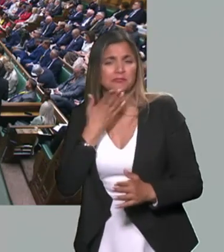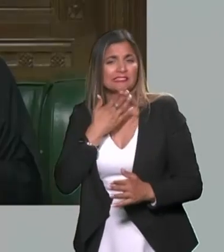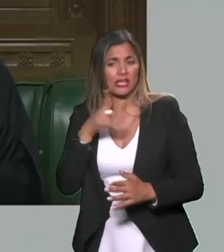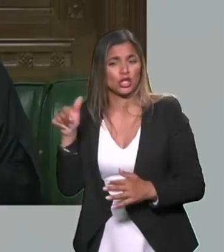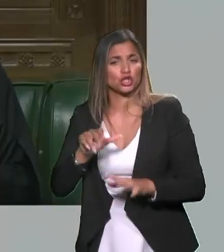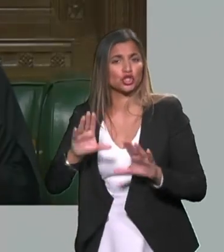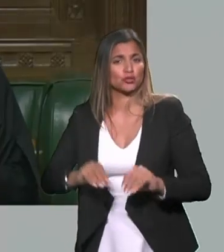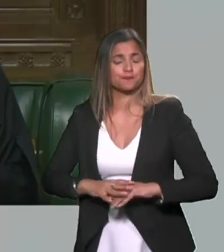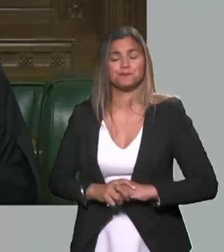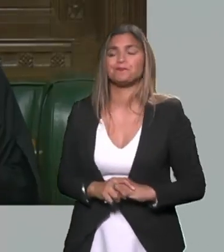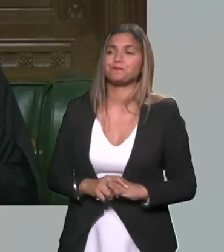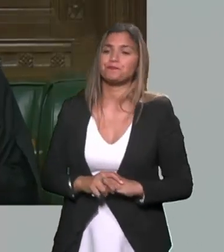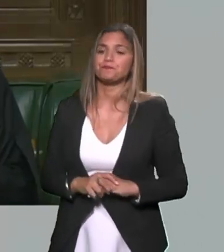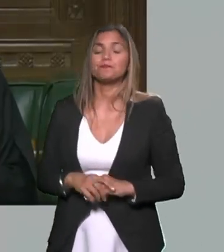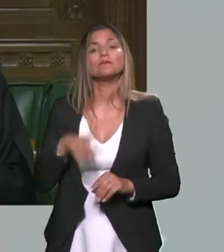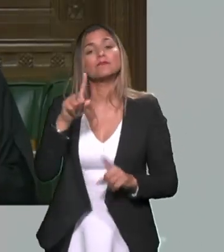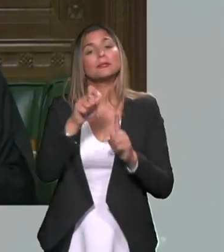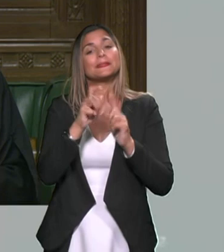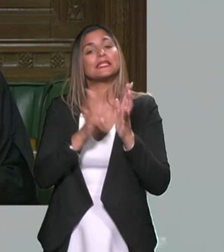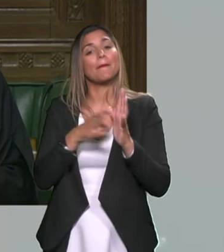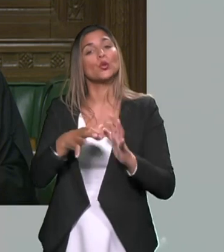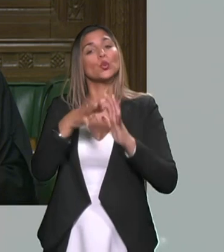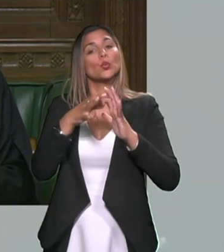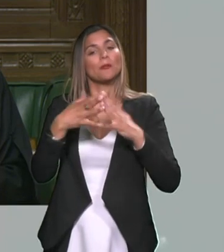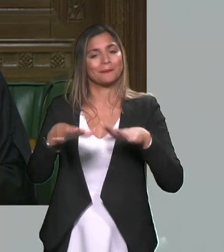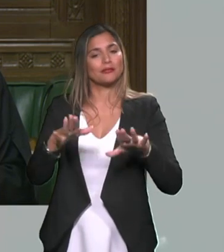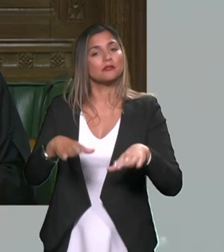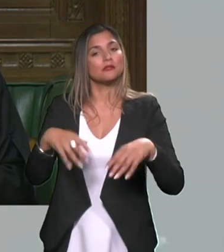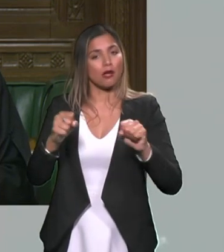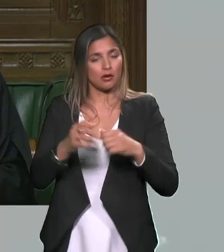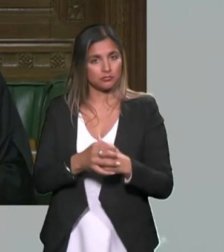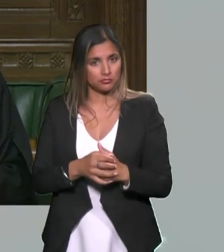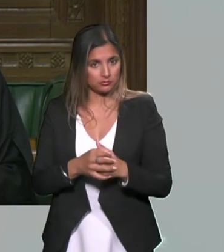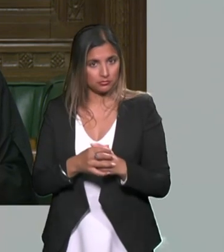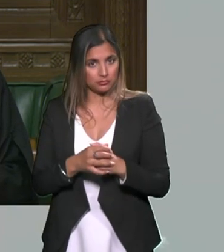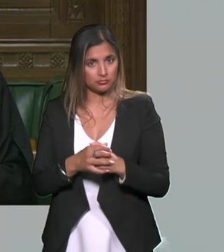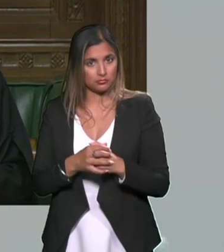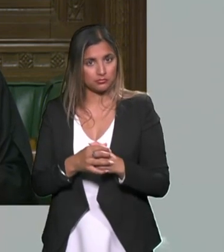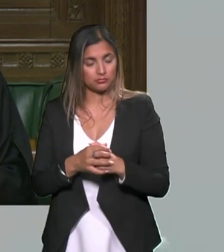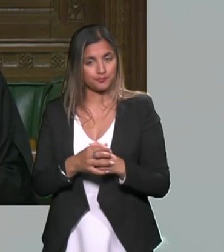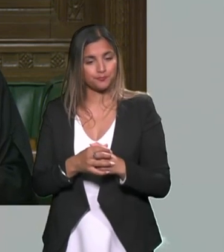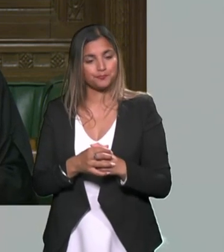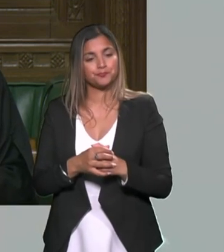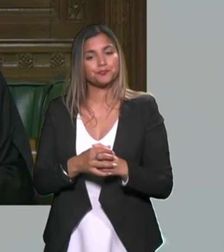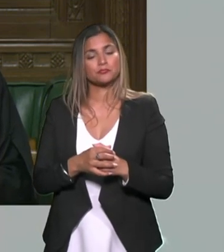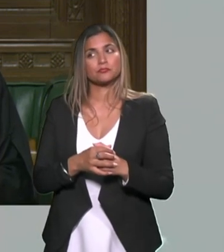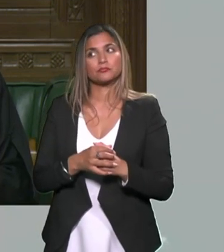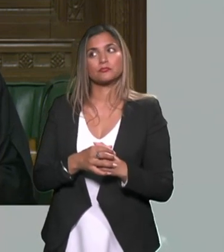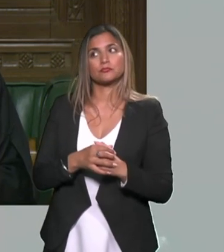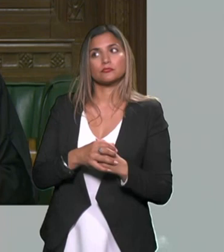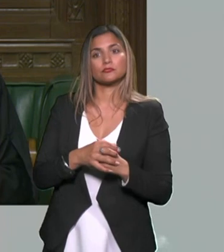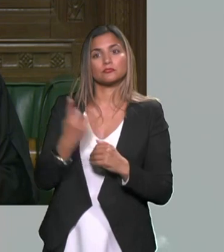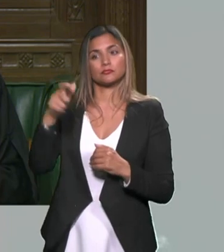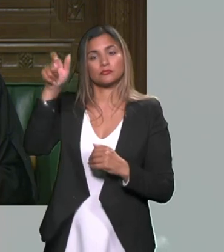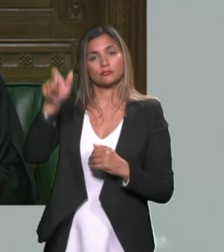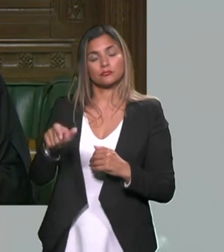At the start of Prime Minister's questions, the Honourable Member, for East Lothian, Kirkcaldy and Coden Beath,